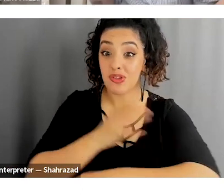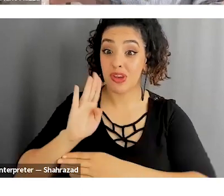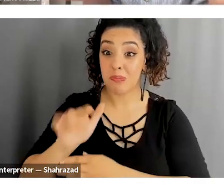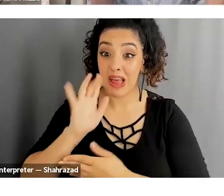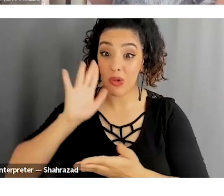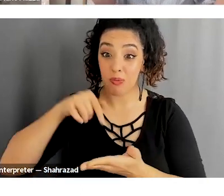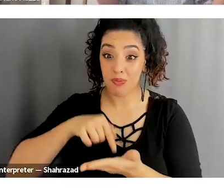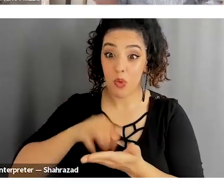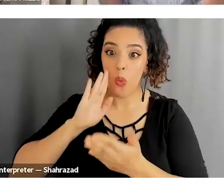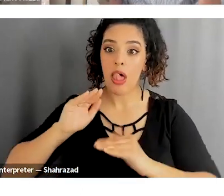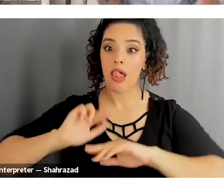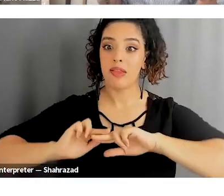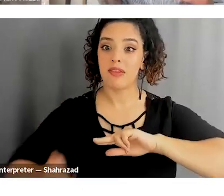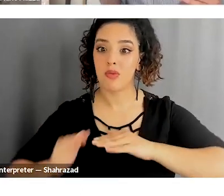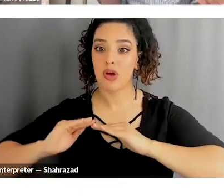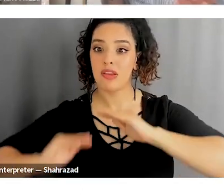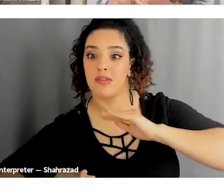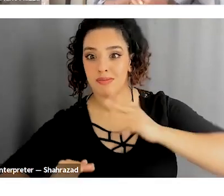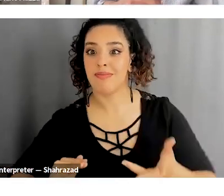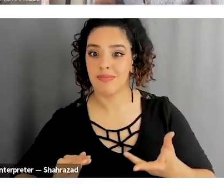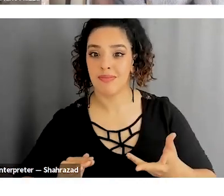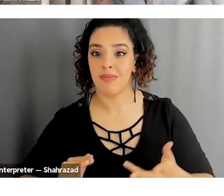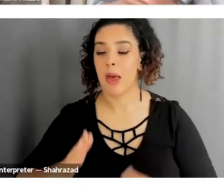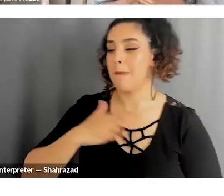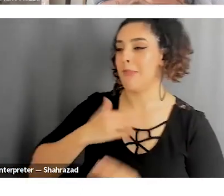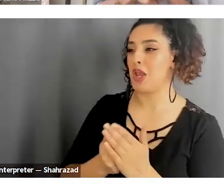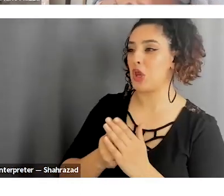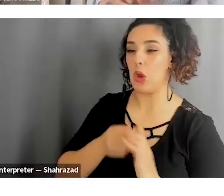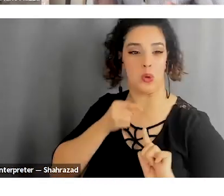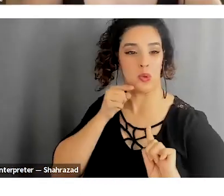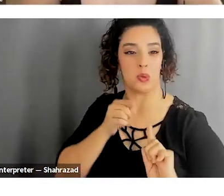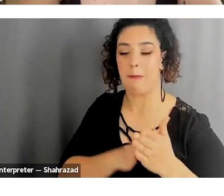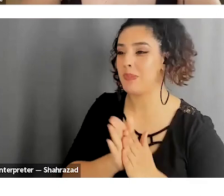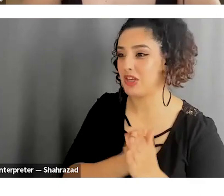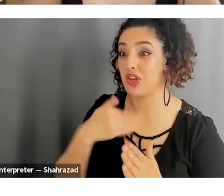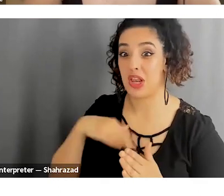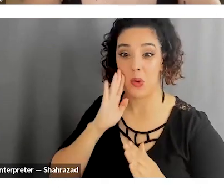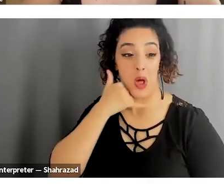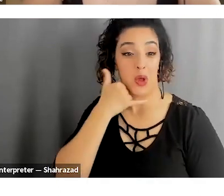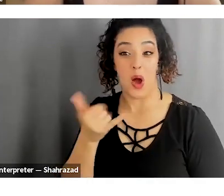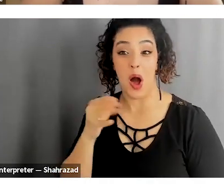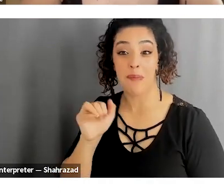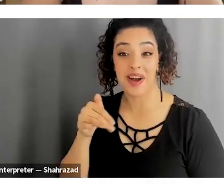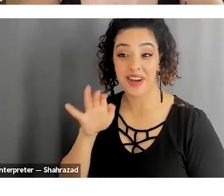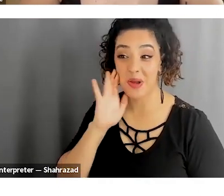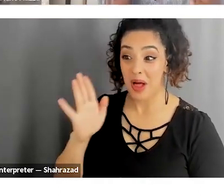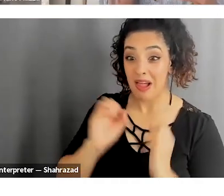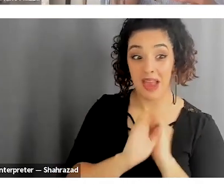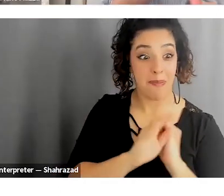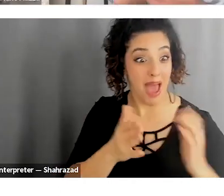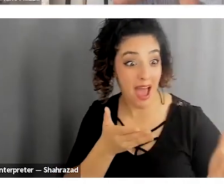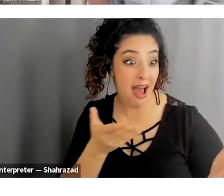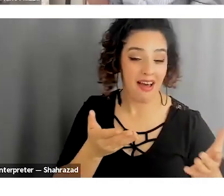mission. Call me Marnie. Let's go. I'm campaigning. Yes, let's go. I'm gonna go flirt with these developers. We're